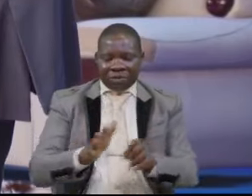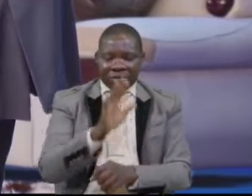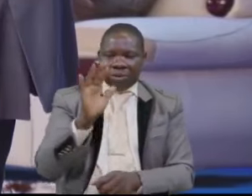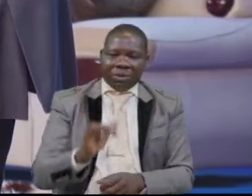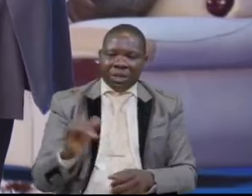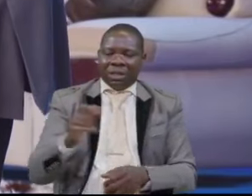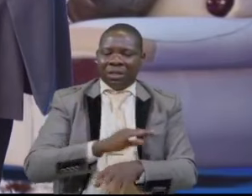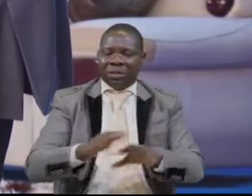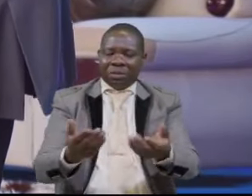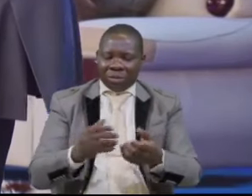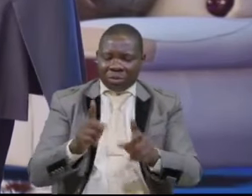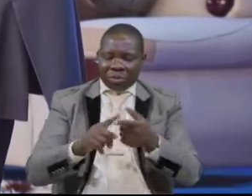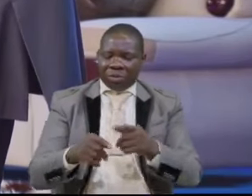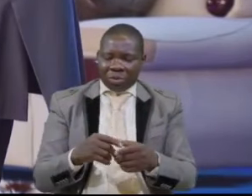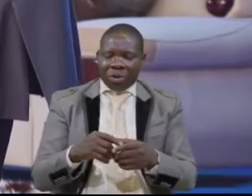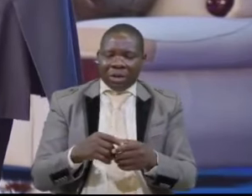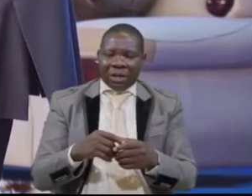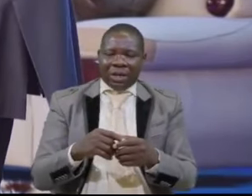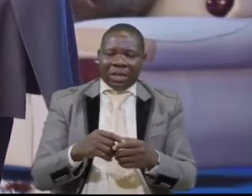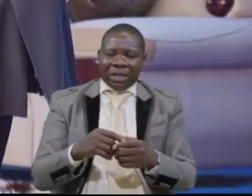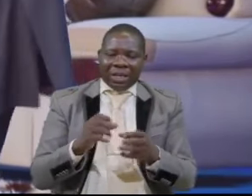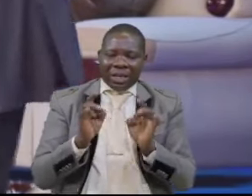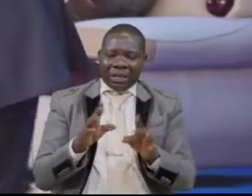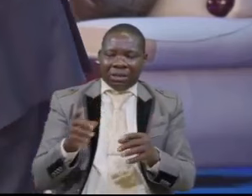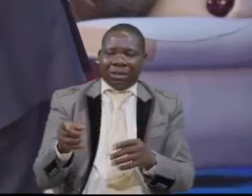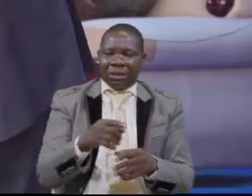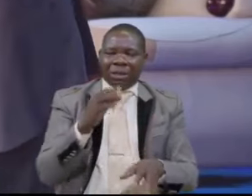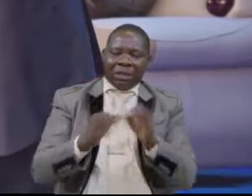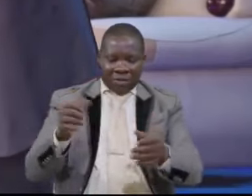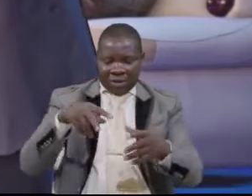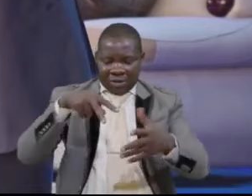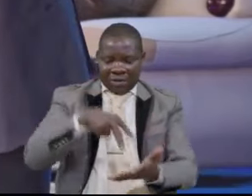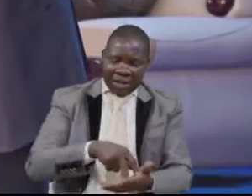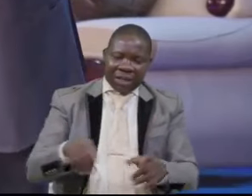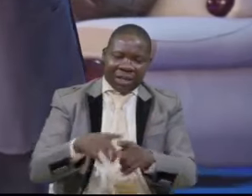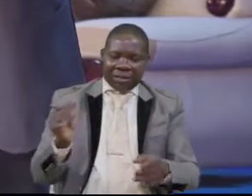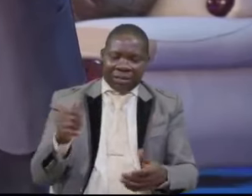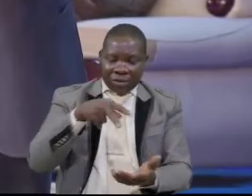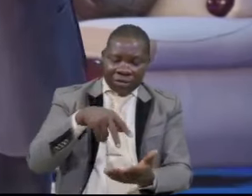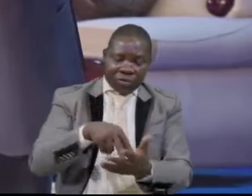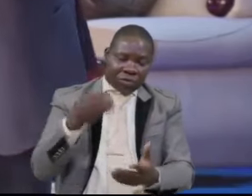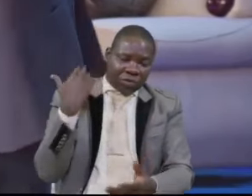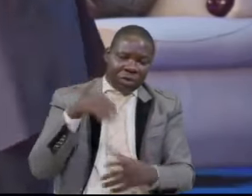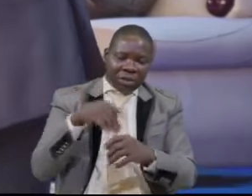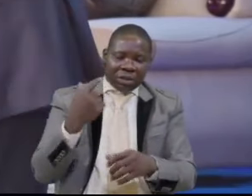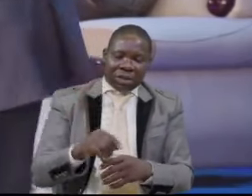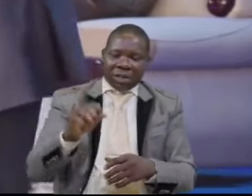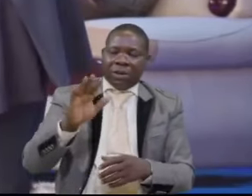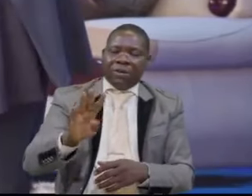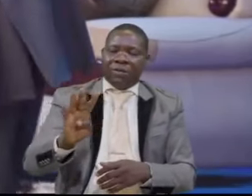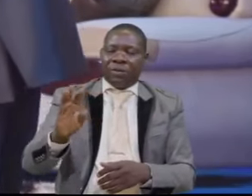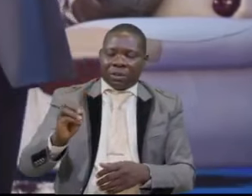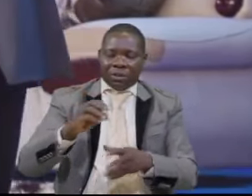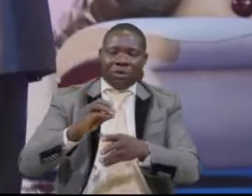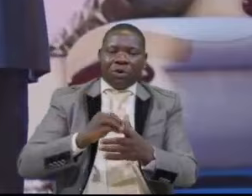stand like they took when in their 40s, in their 50s. Daniel did not soft pedal. Daniel